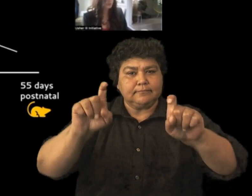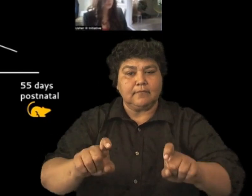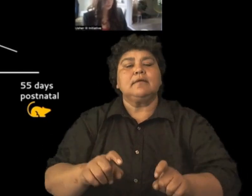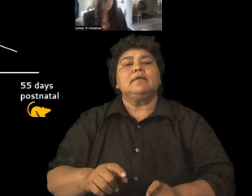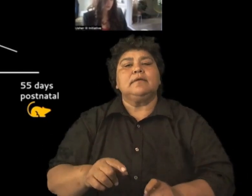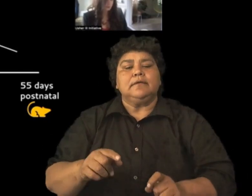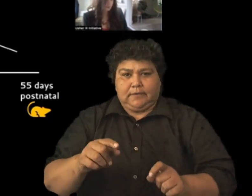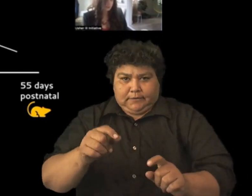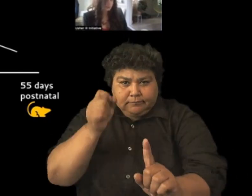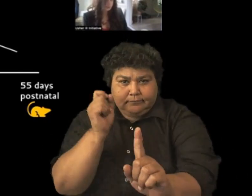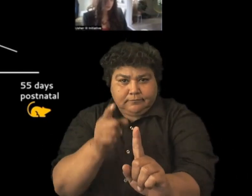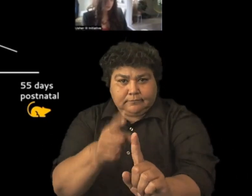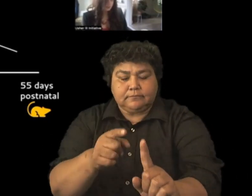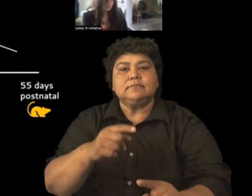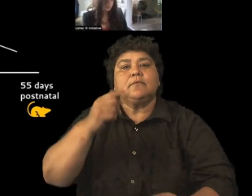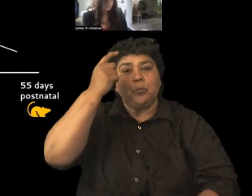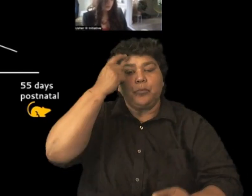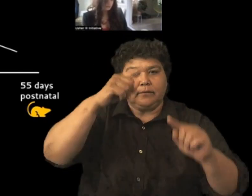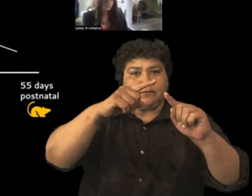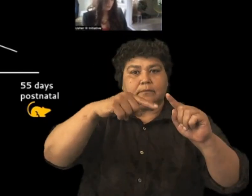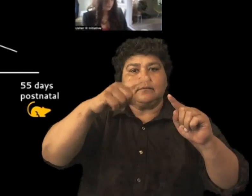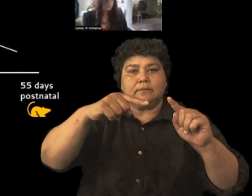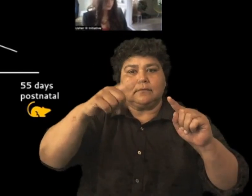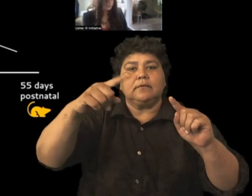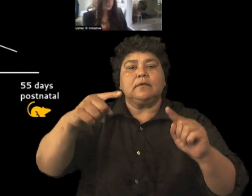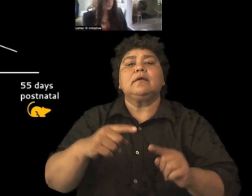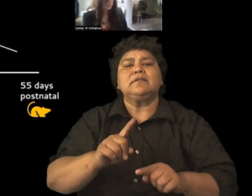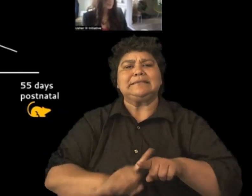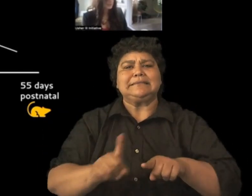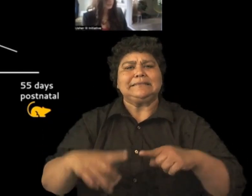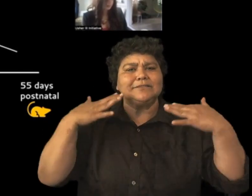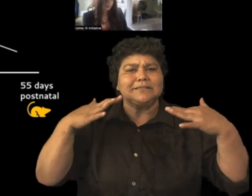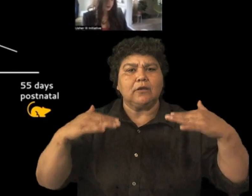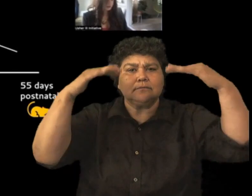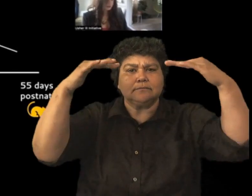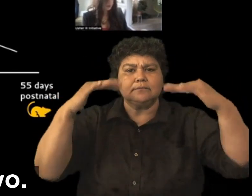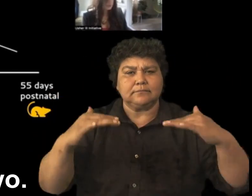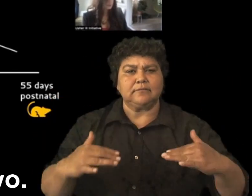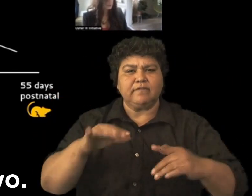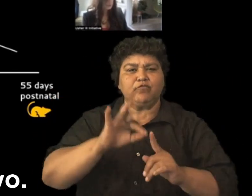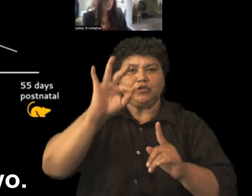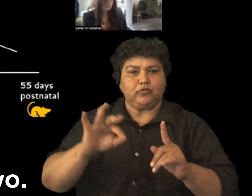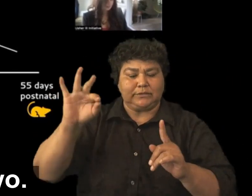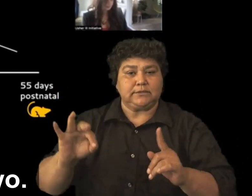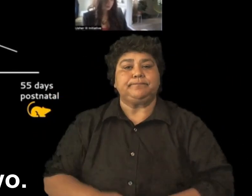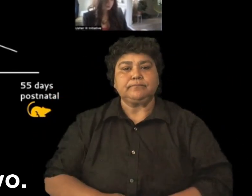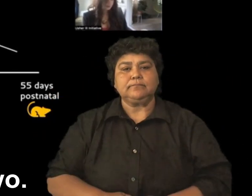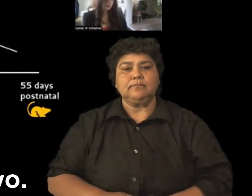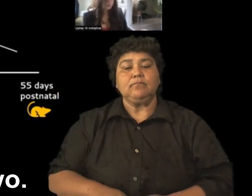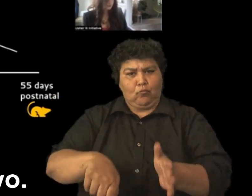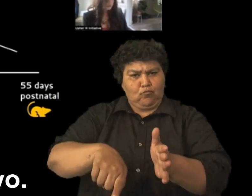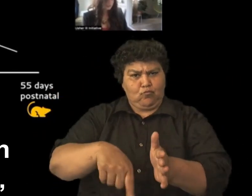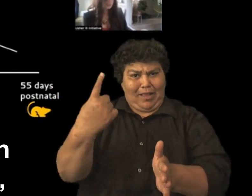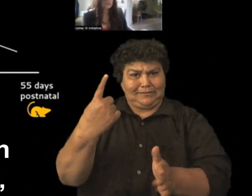across multiple frequencies. BF844 was administered once daily and 2 regimens were tested.